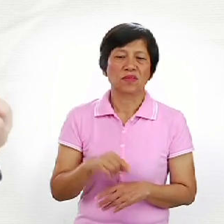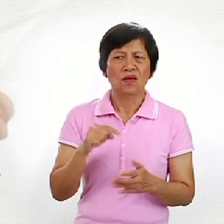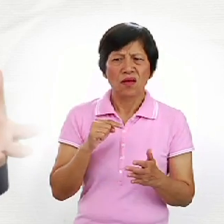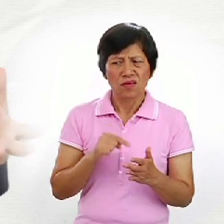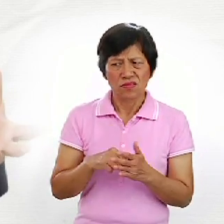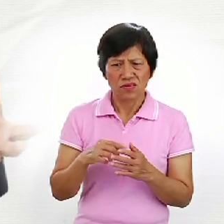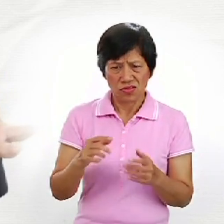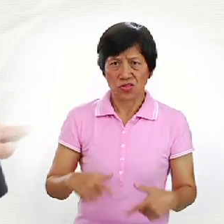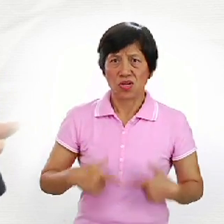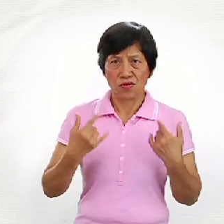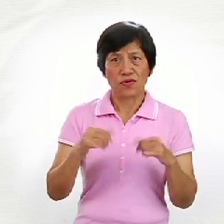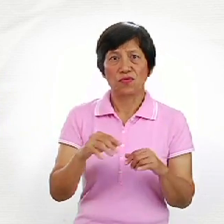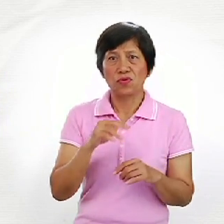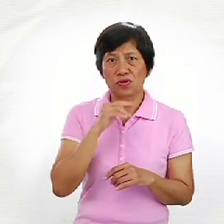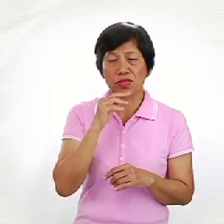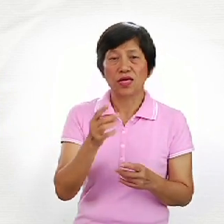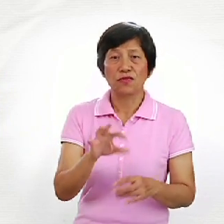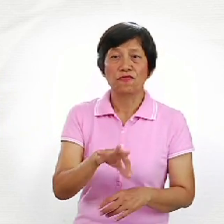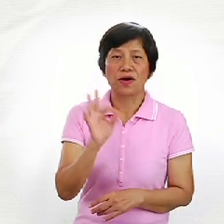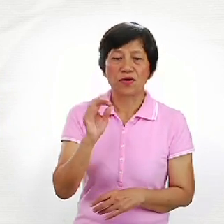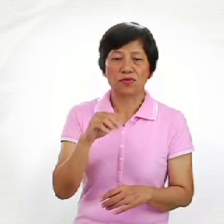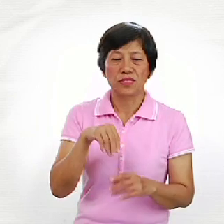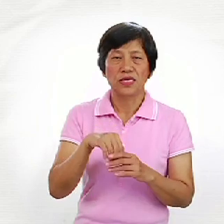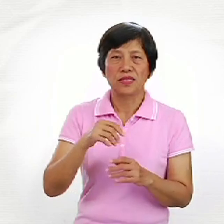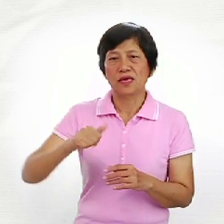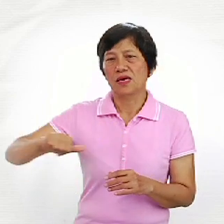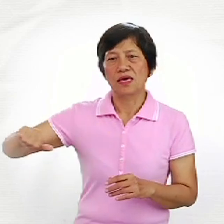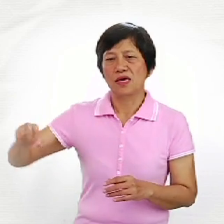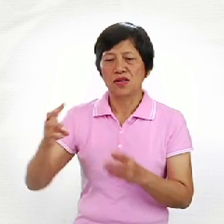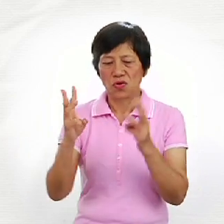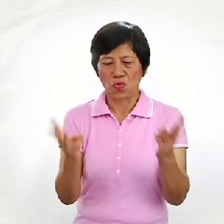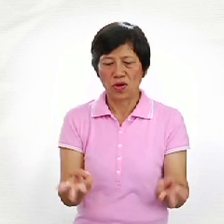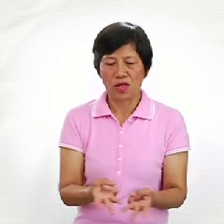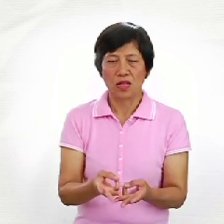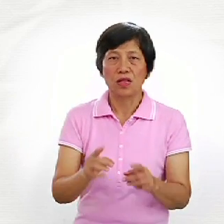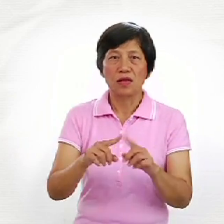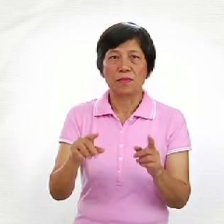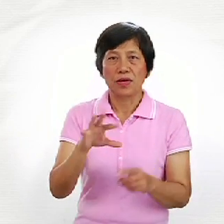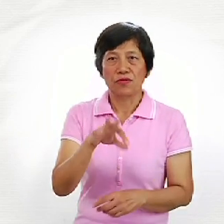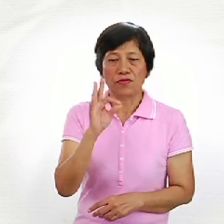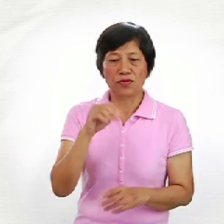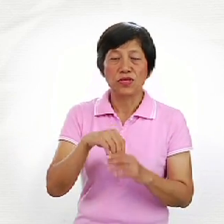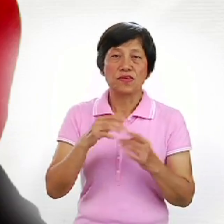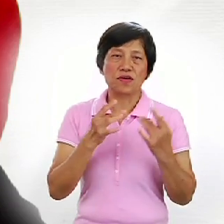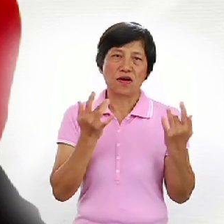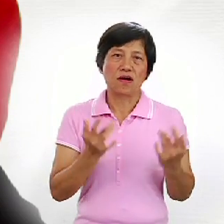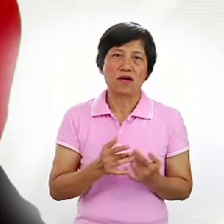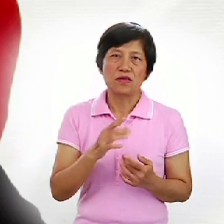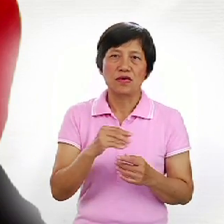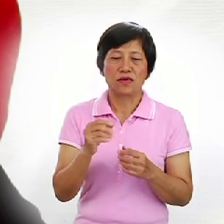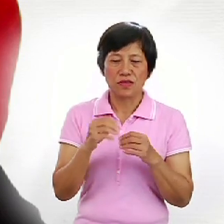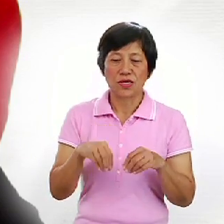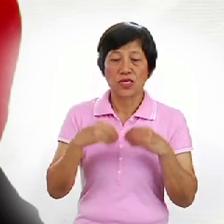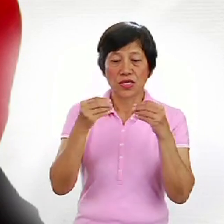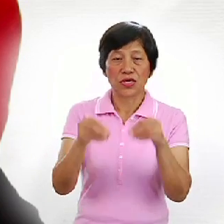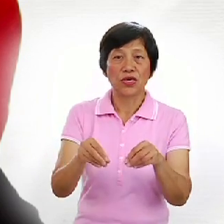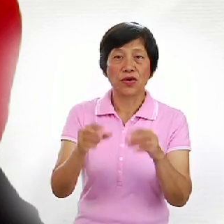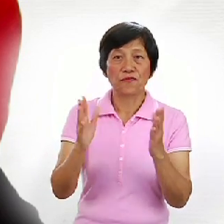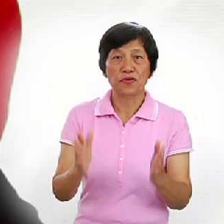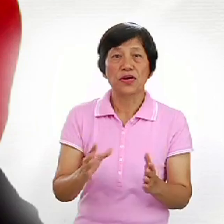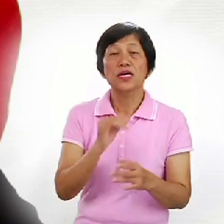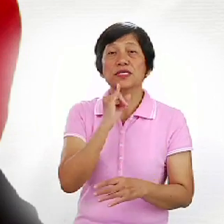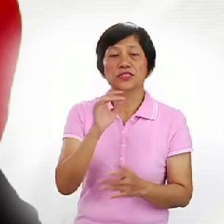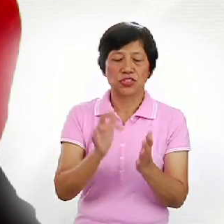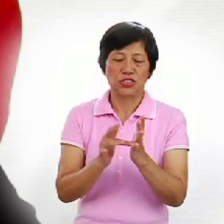in any well, but found in the heart. And the giver is Jesus. And then